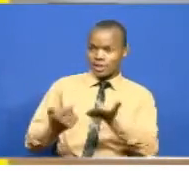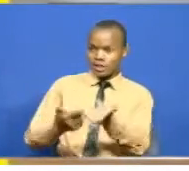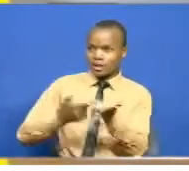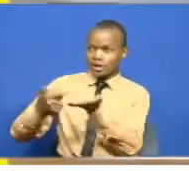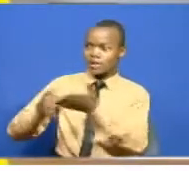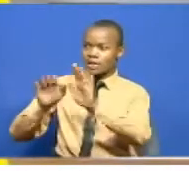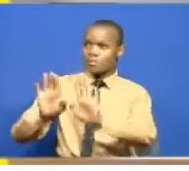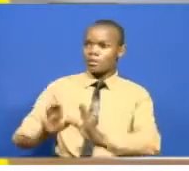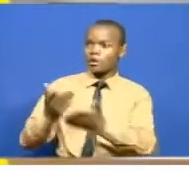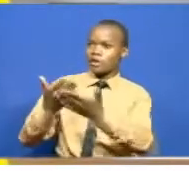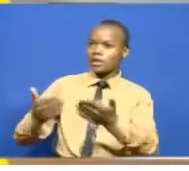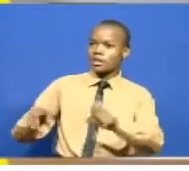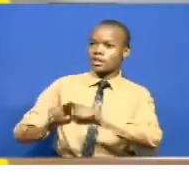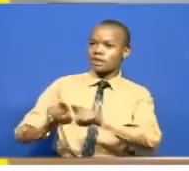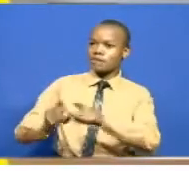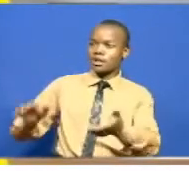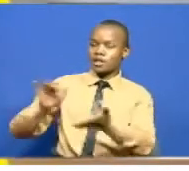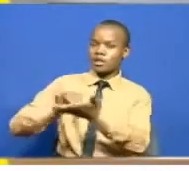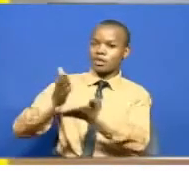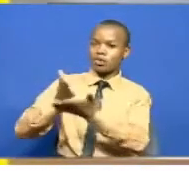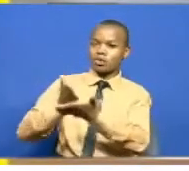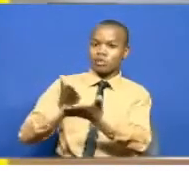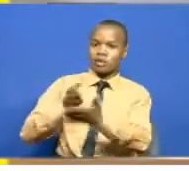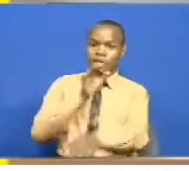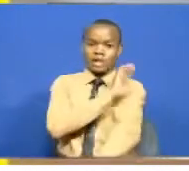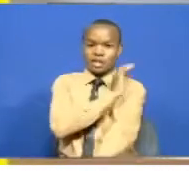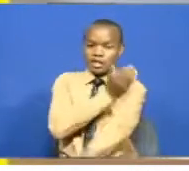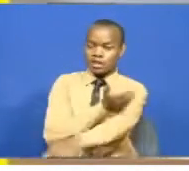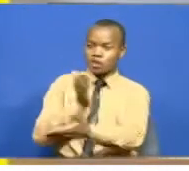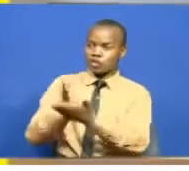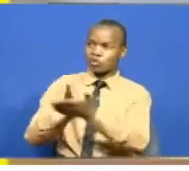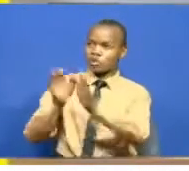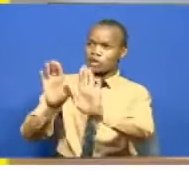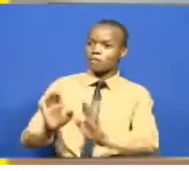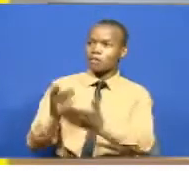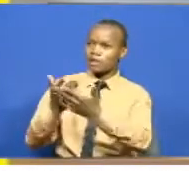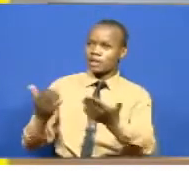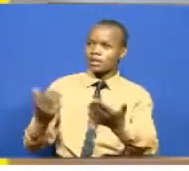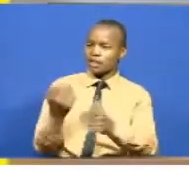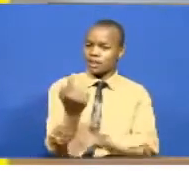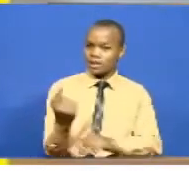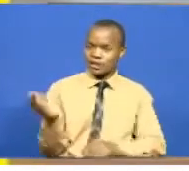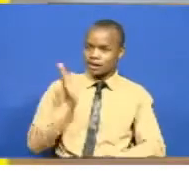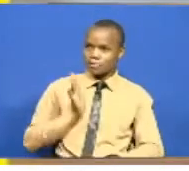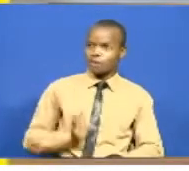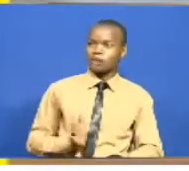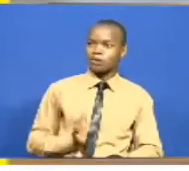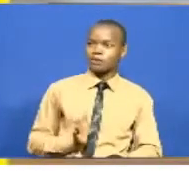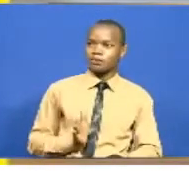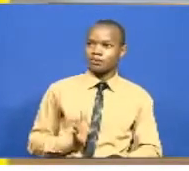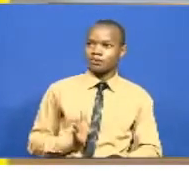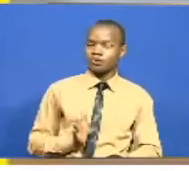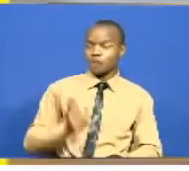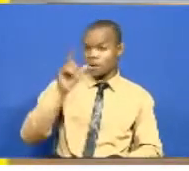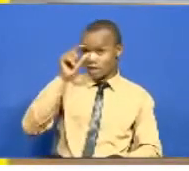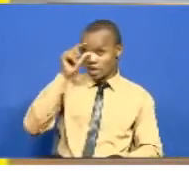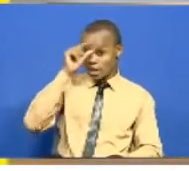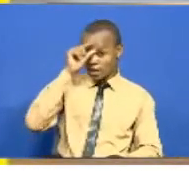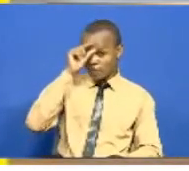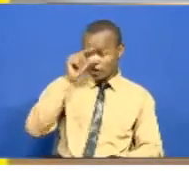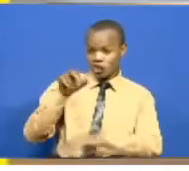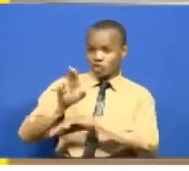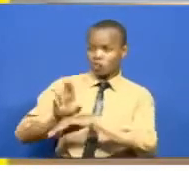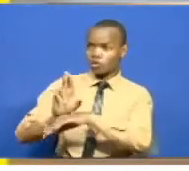we all understand that access to energy is an interesting subject for every Kenyan. Government has taken this as